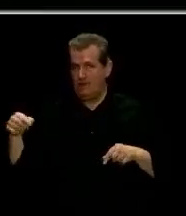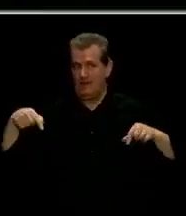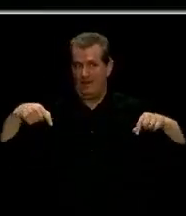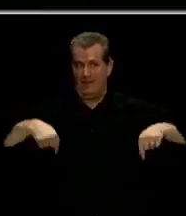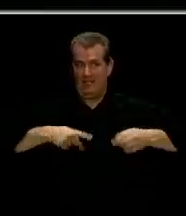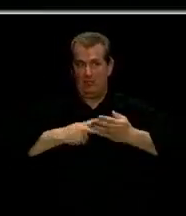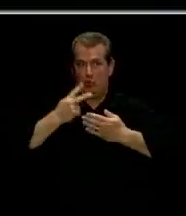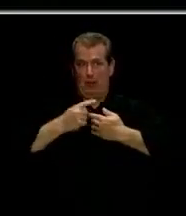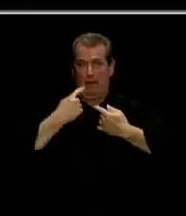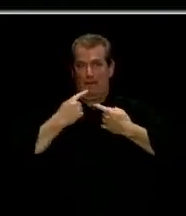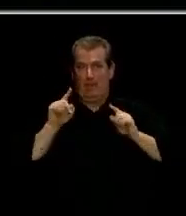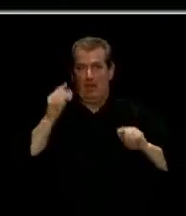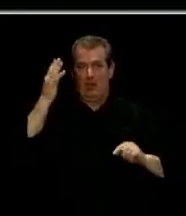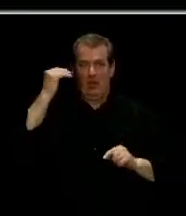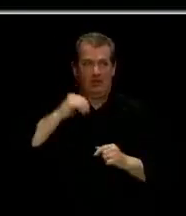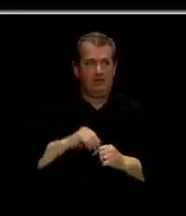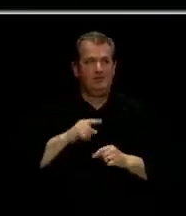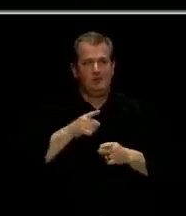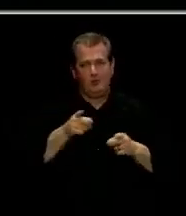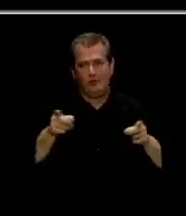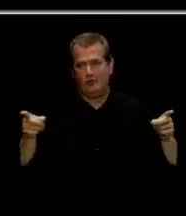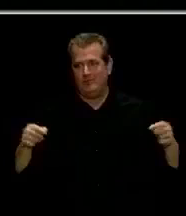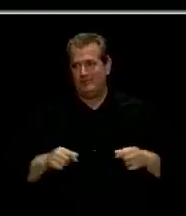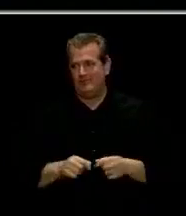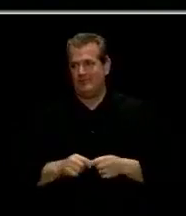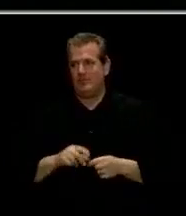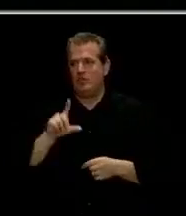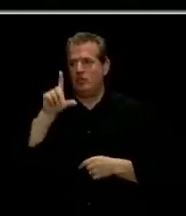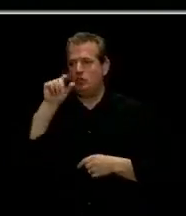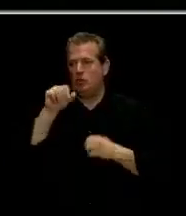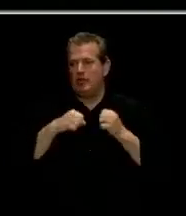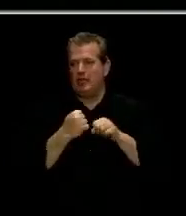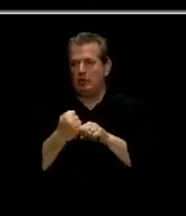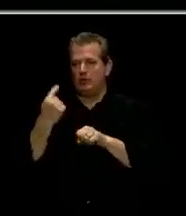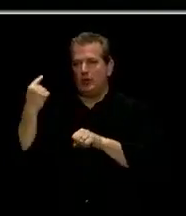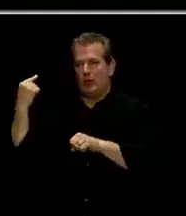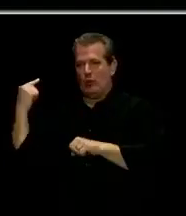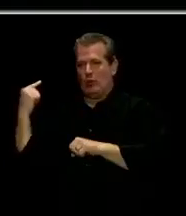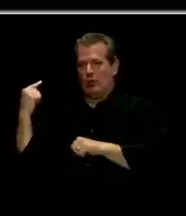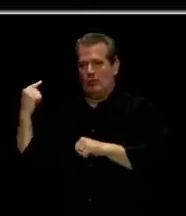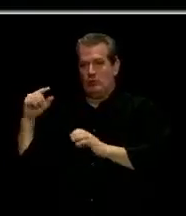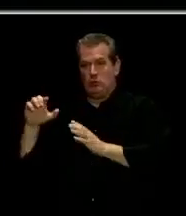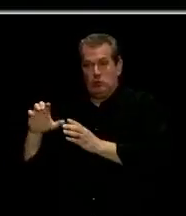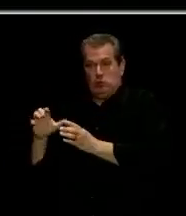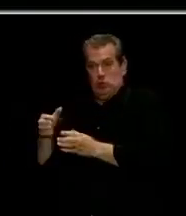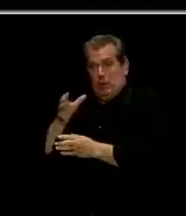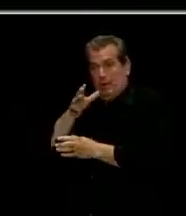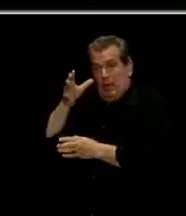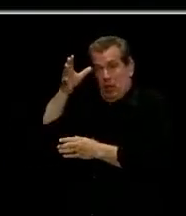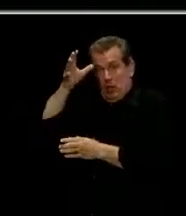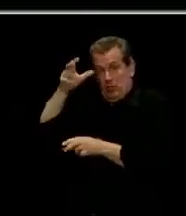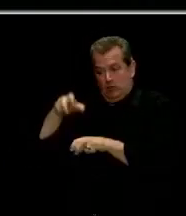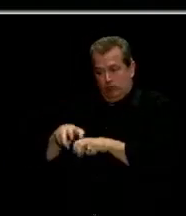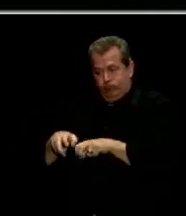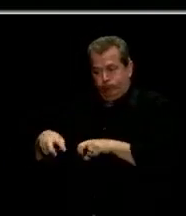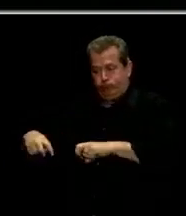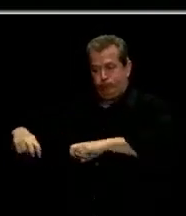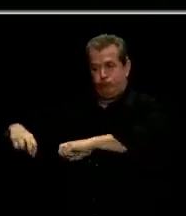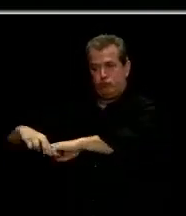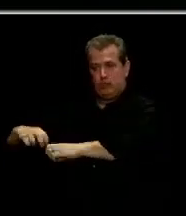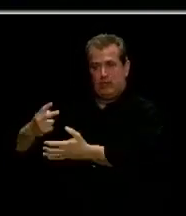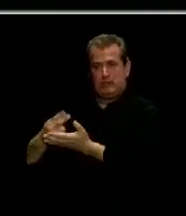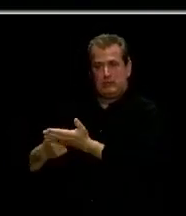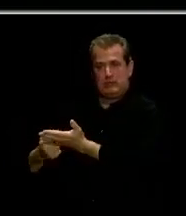possible. 20 years ago, a group of parents, like many of you, sat around a dining room table and